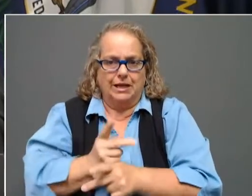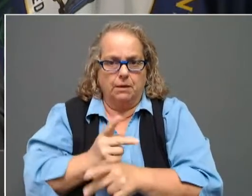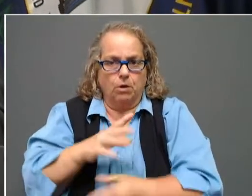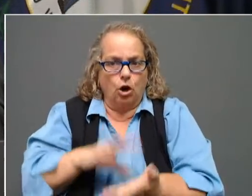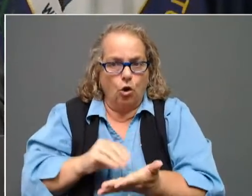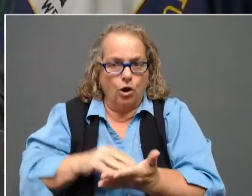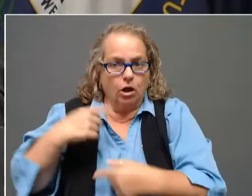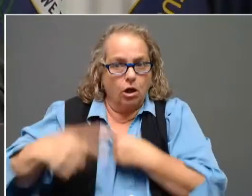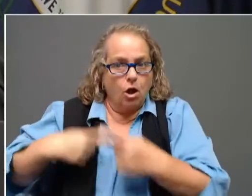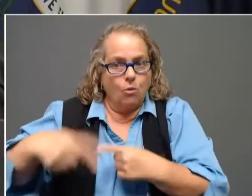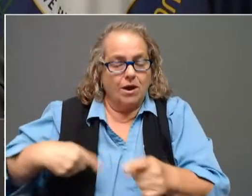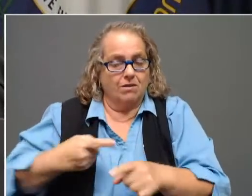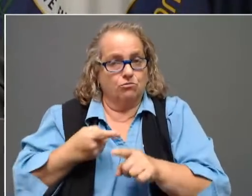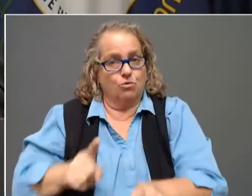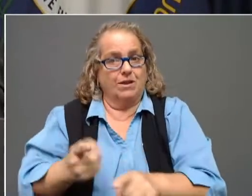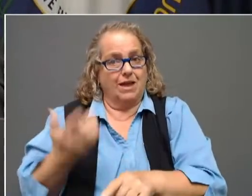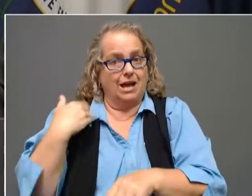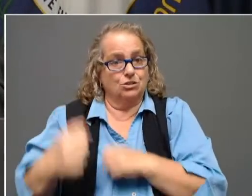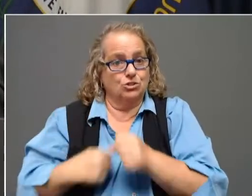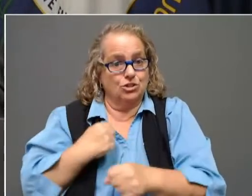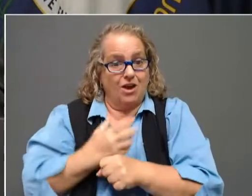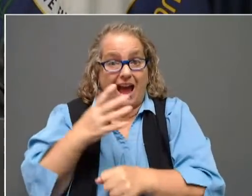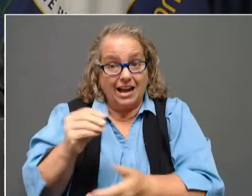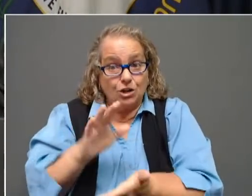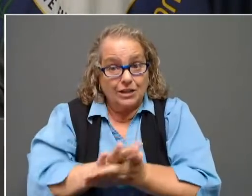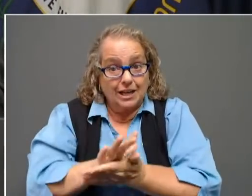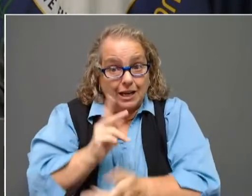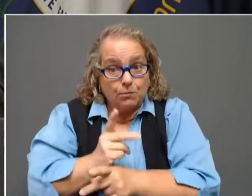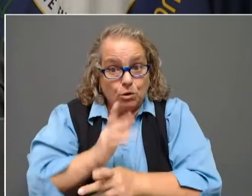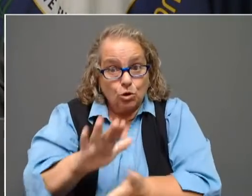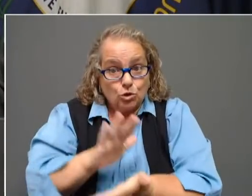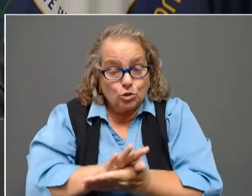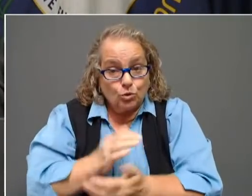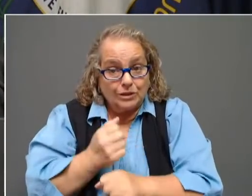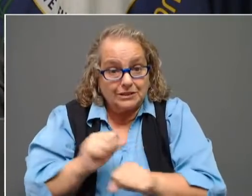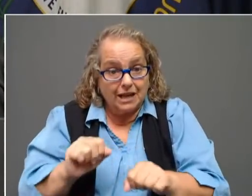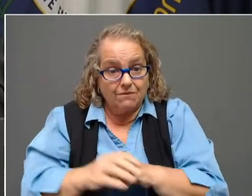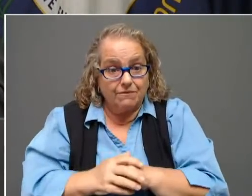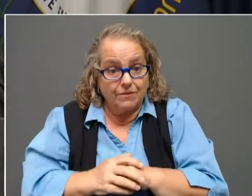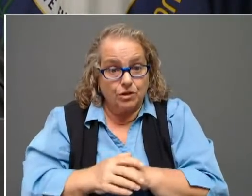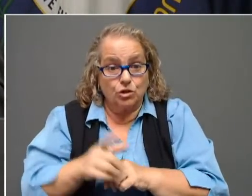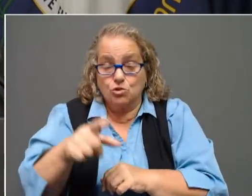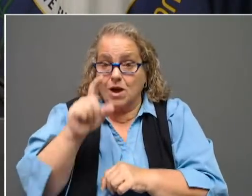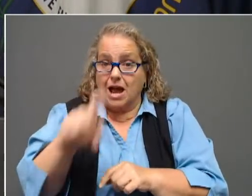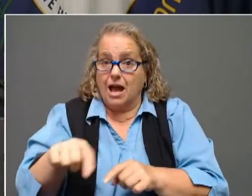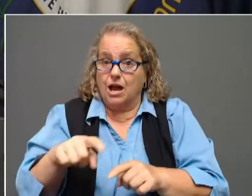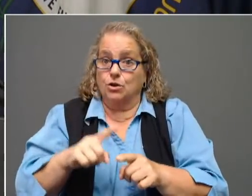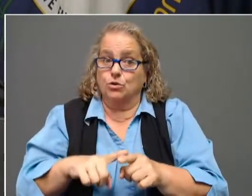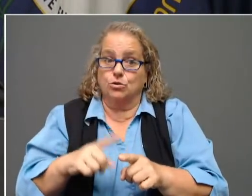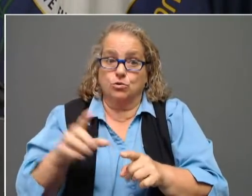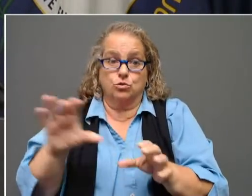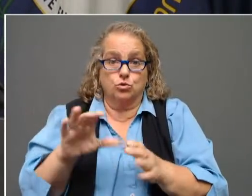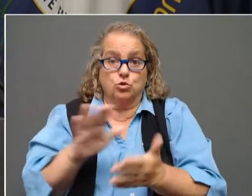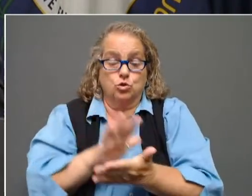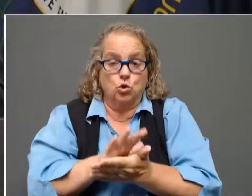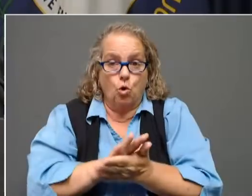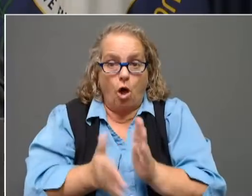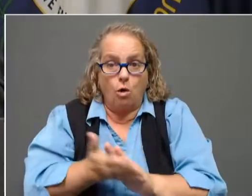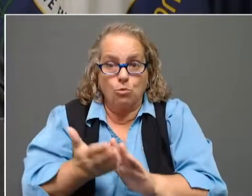also keeping your school safe. You've had to execute school operations and virus mitigation